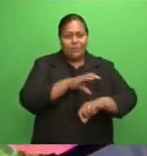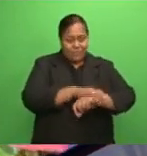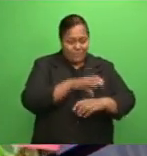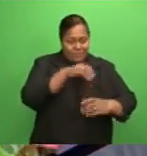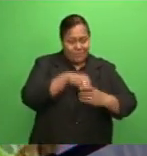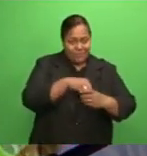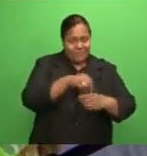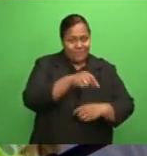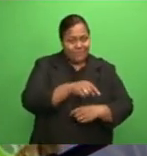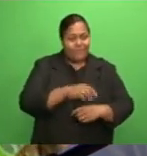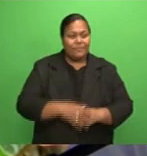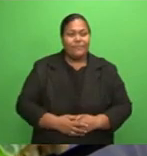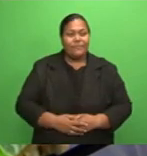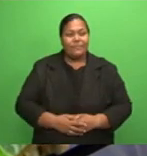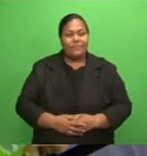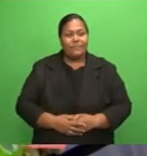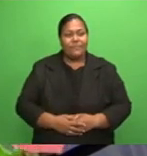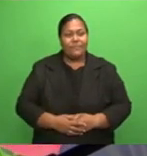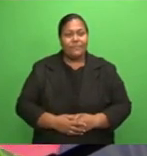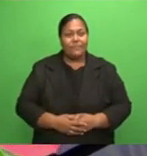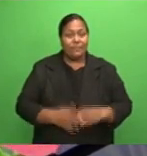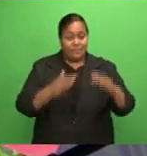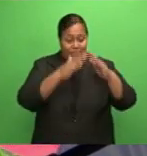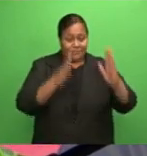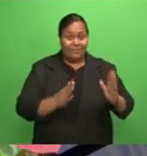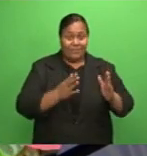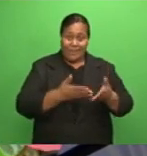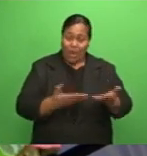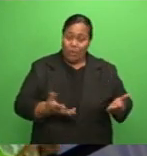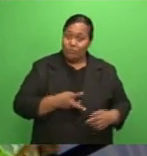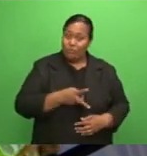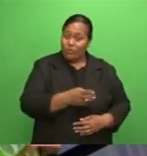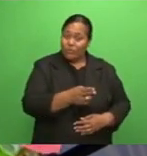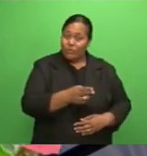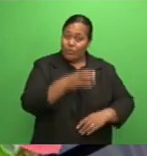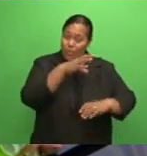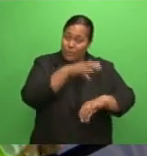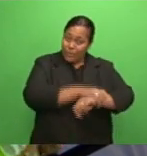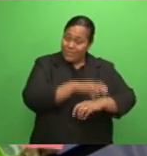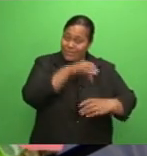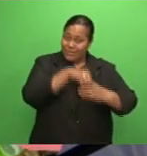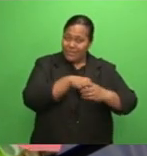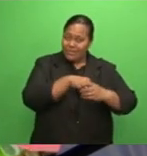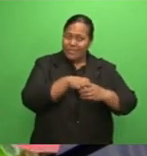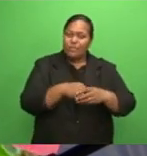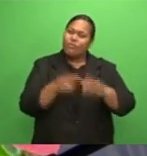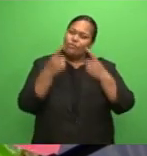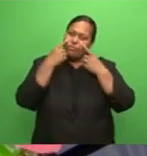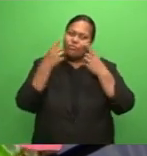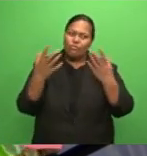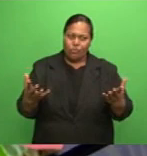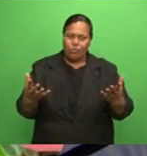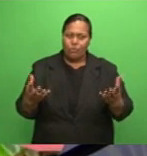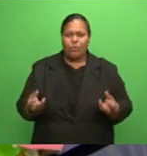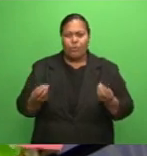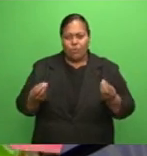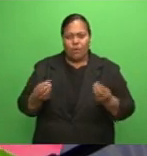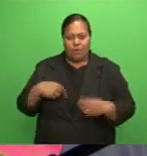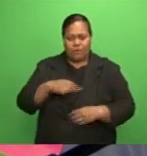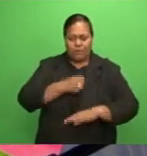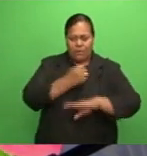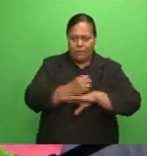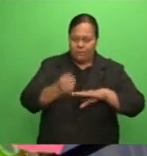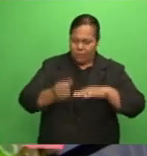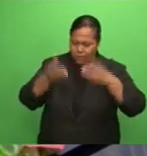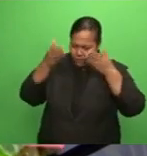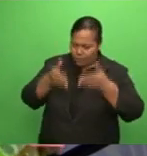condition of our police facilities is a reflection on us as a society of the value we place on work we call on